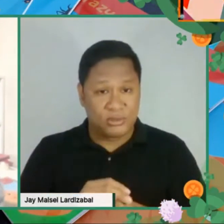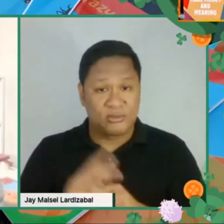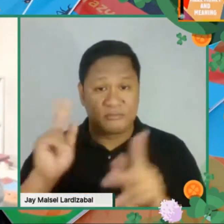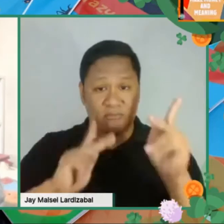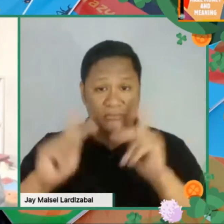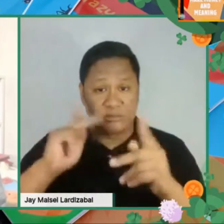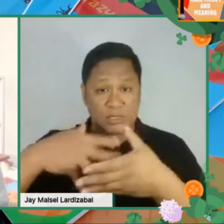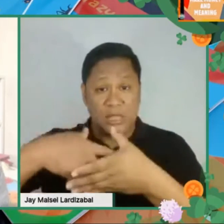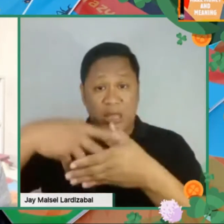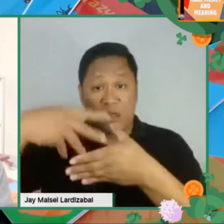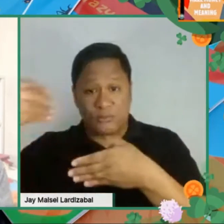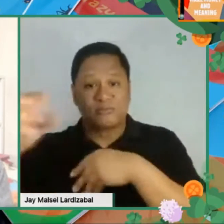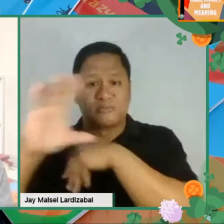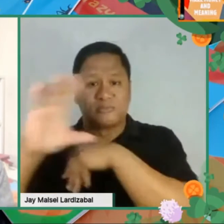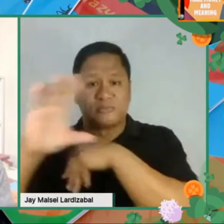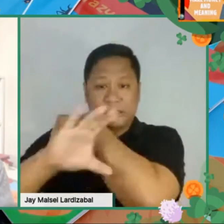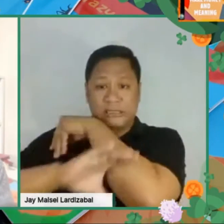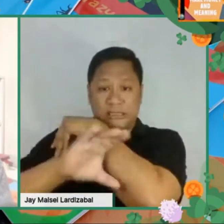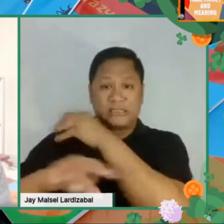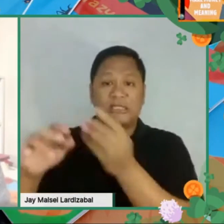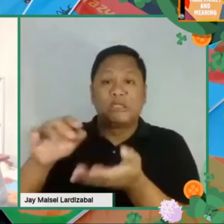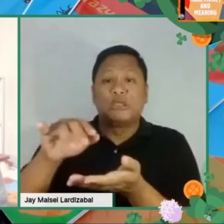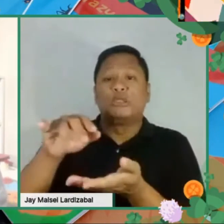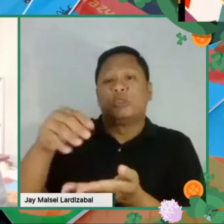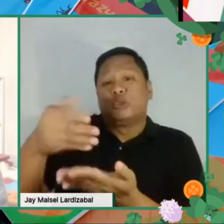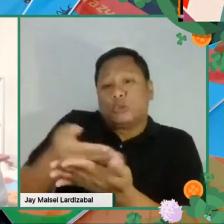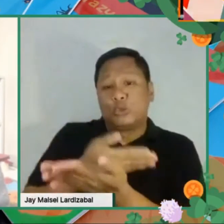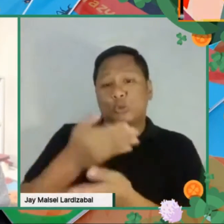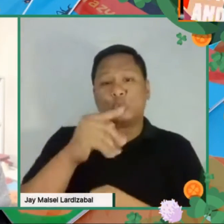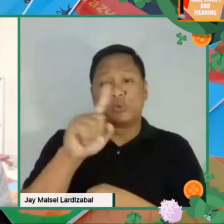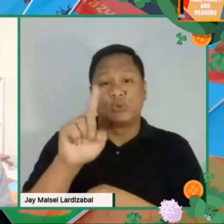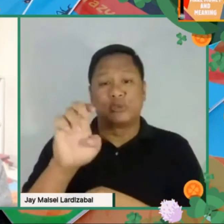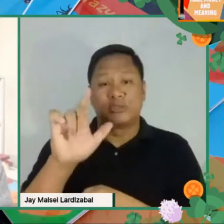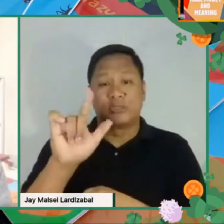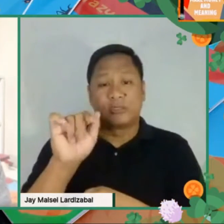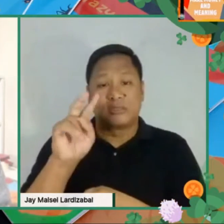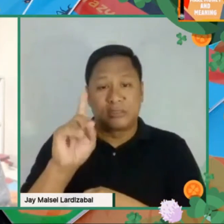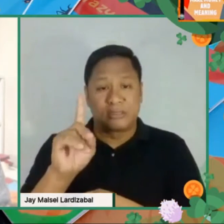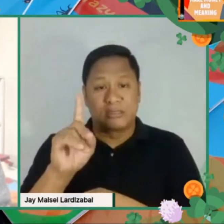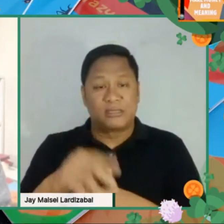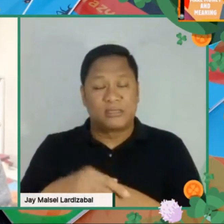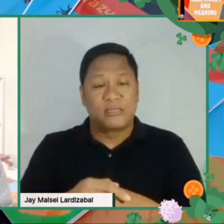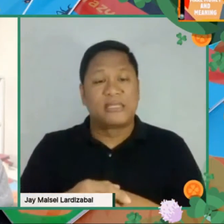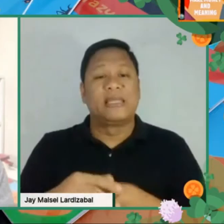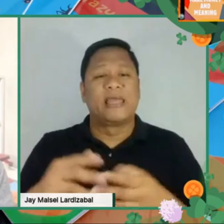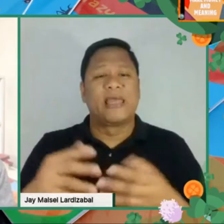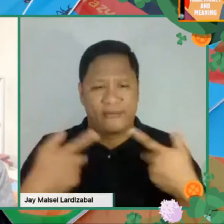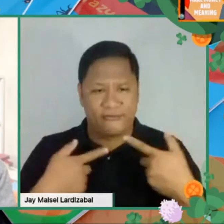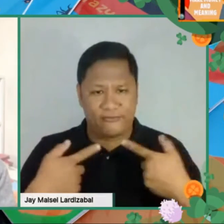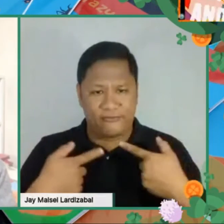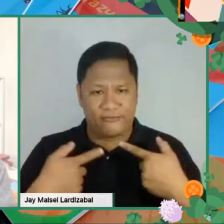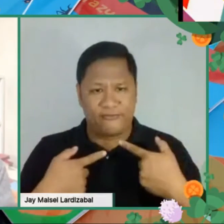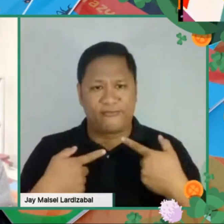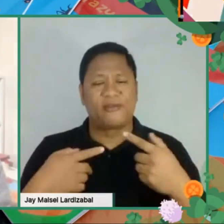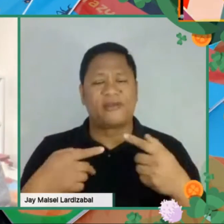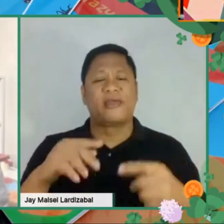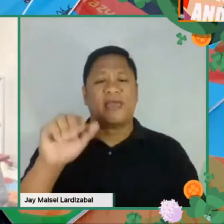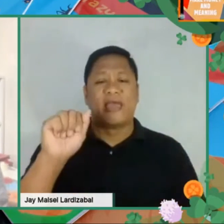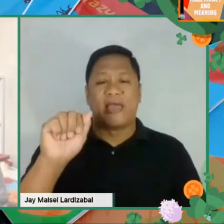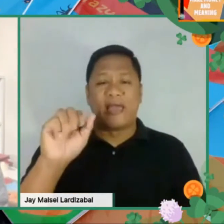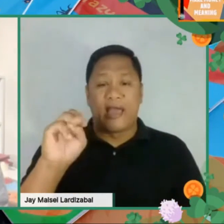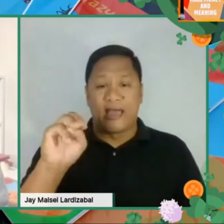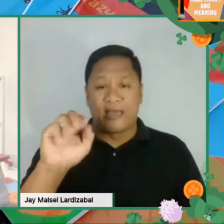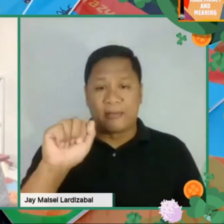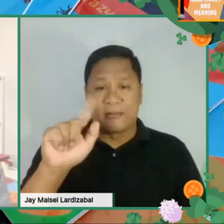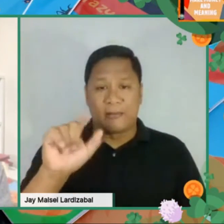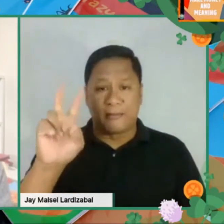outside New Zealand, it's now available in Kindle format on Amazon and